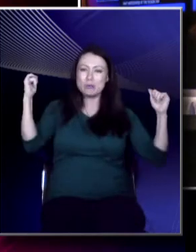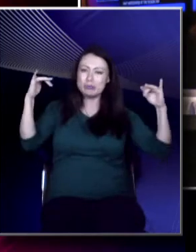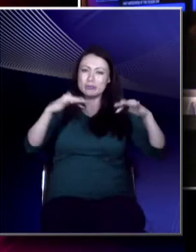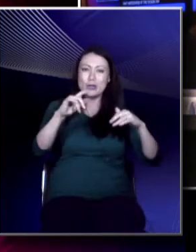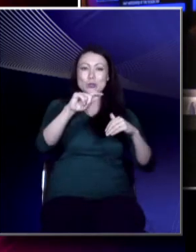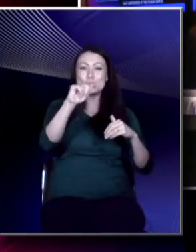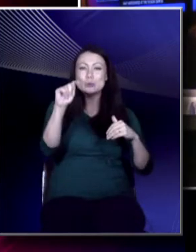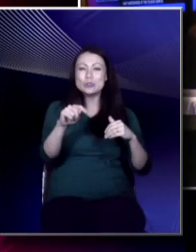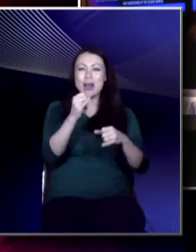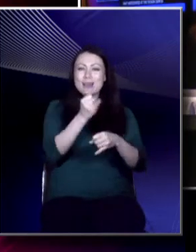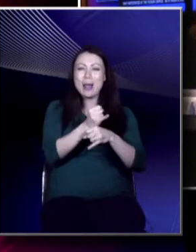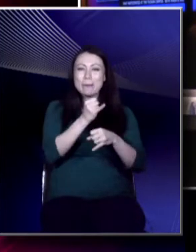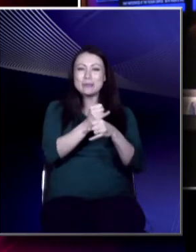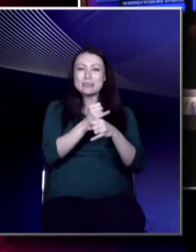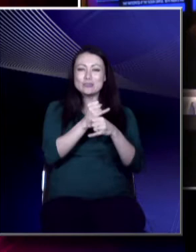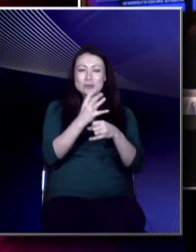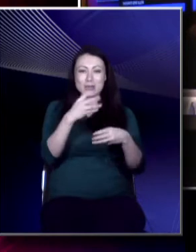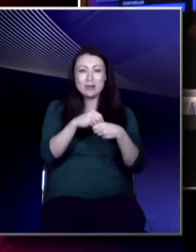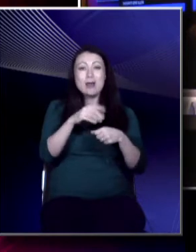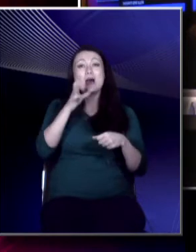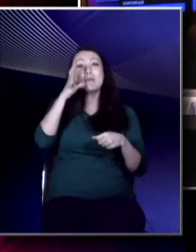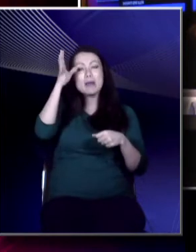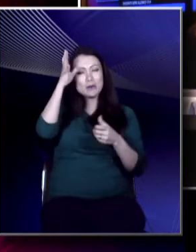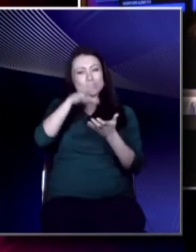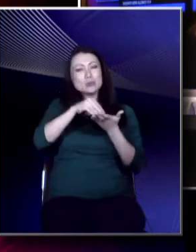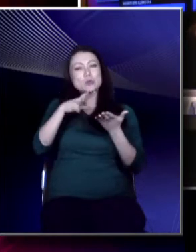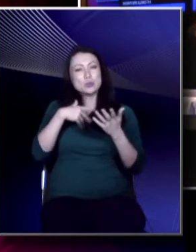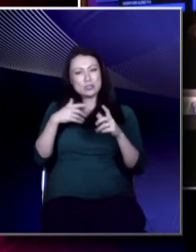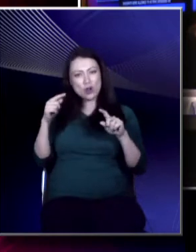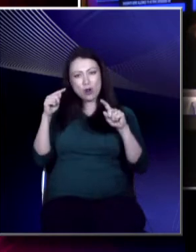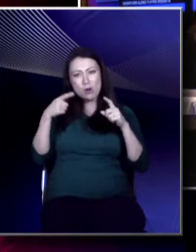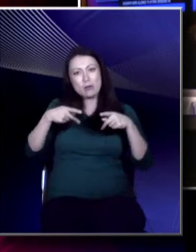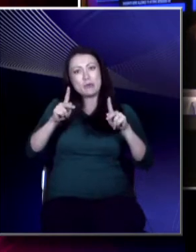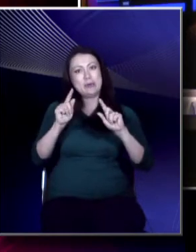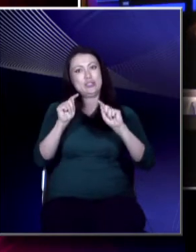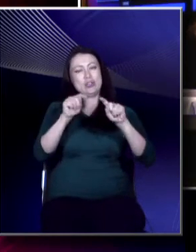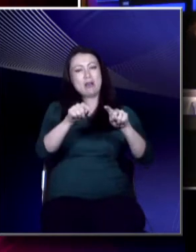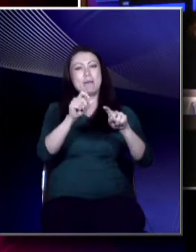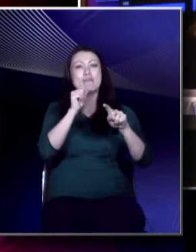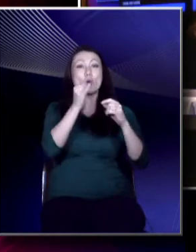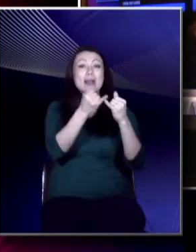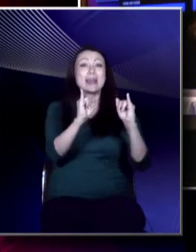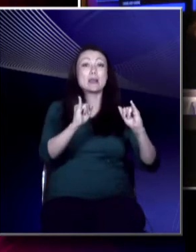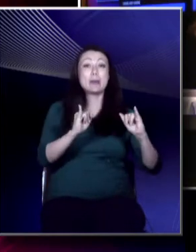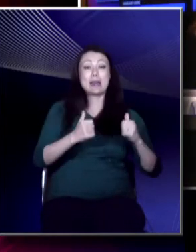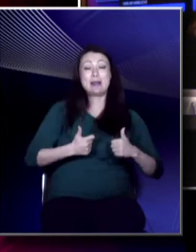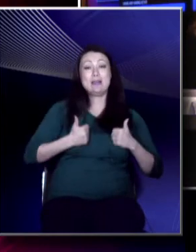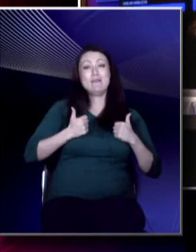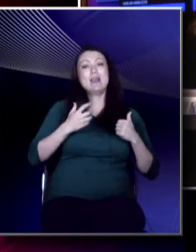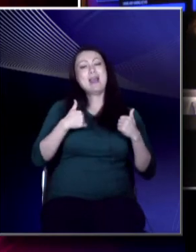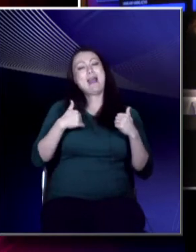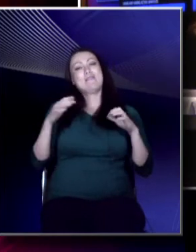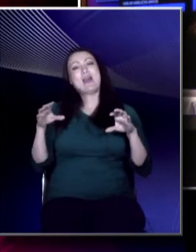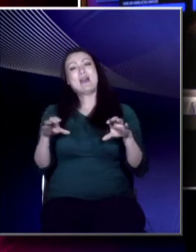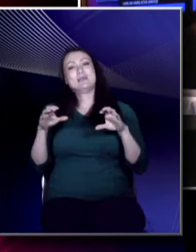Both parents and students were allowed to attend sessions on independent living and having active lifestyles.